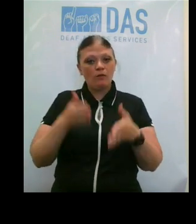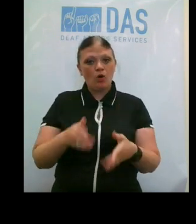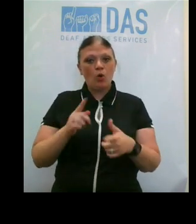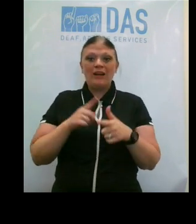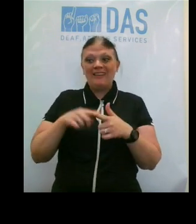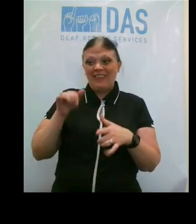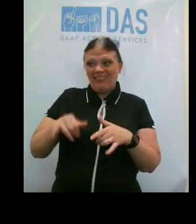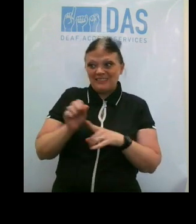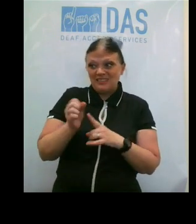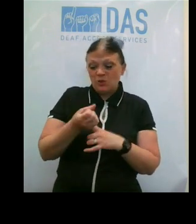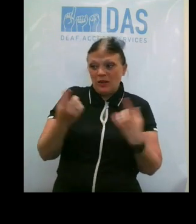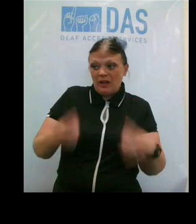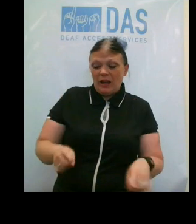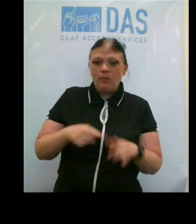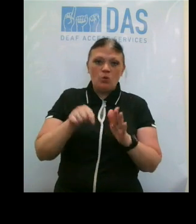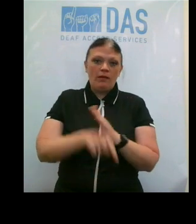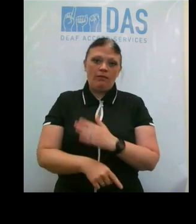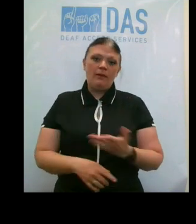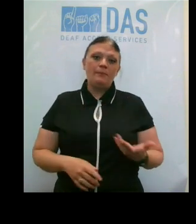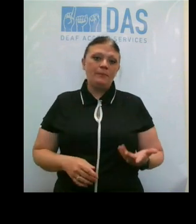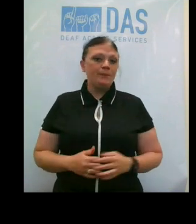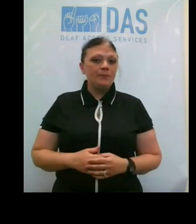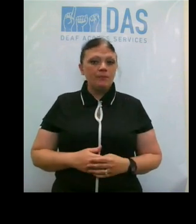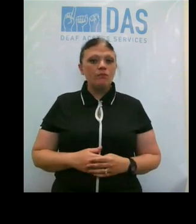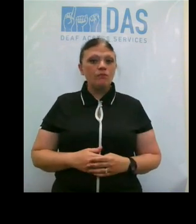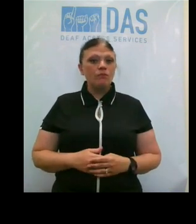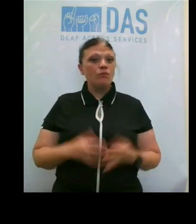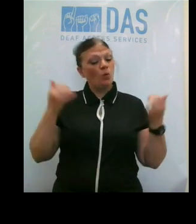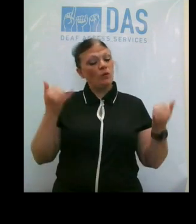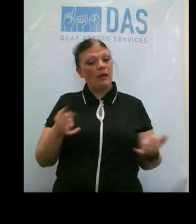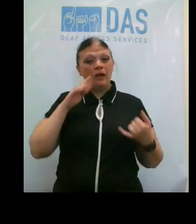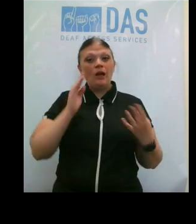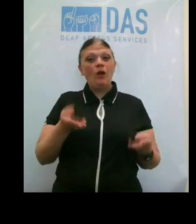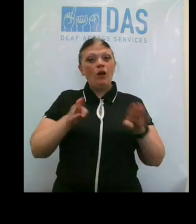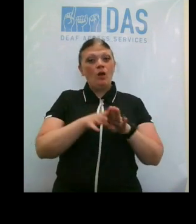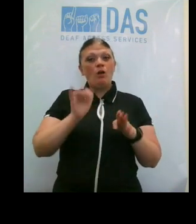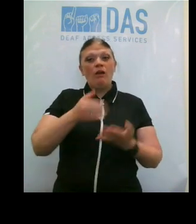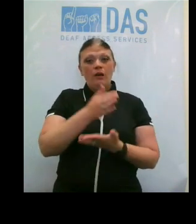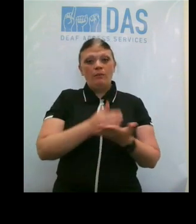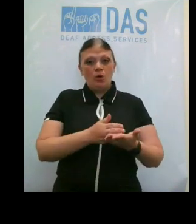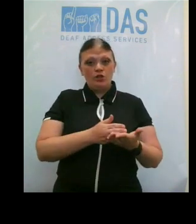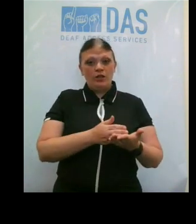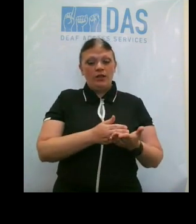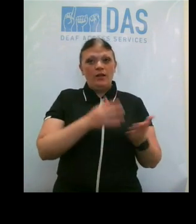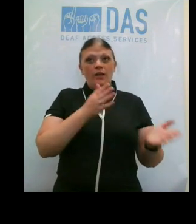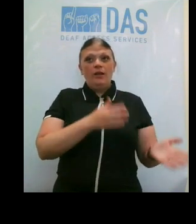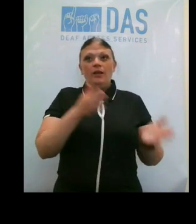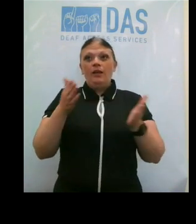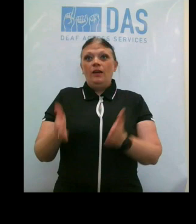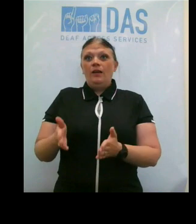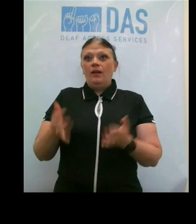killing them. With that, we'll close this portion of this and turn it over to